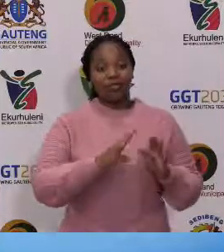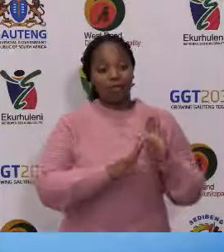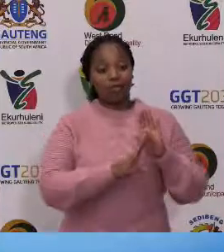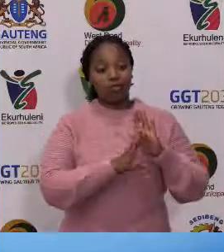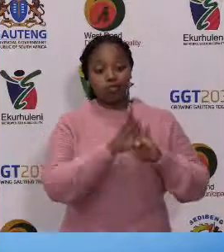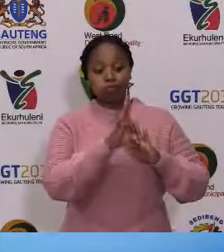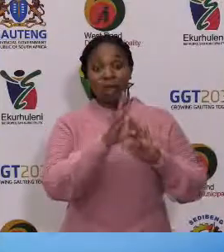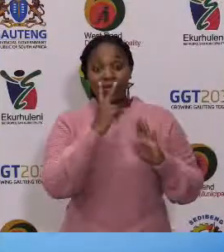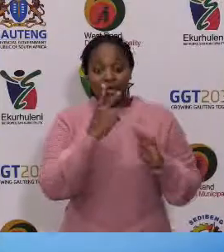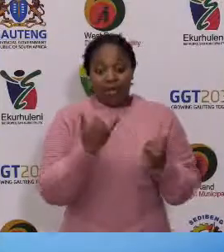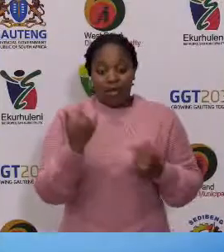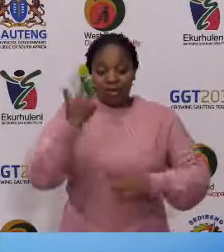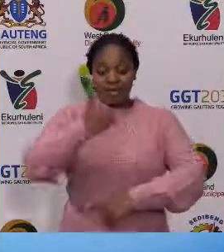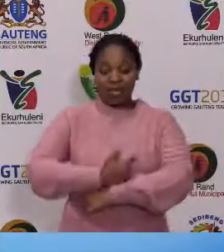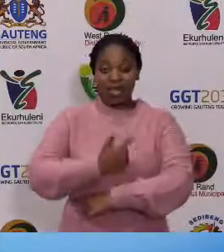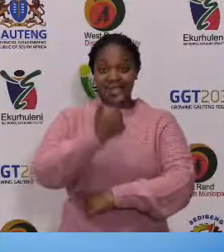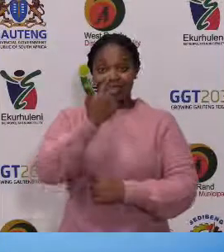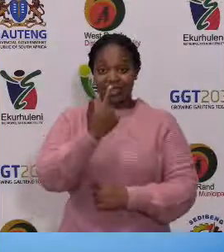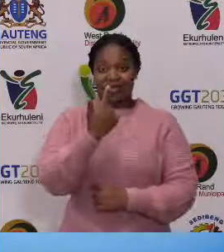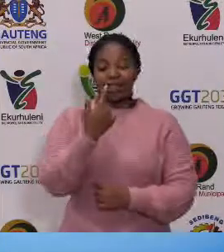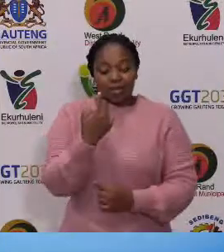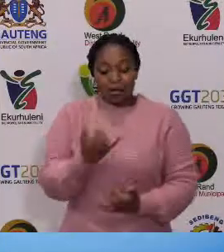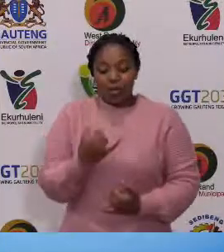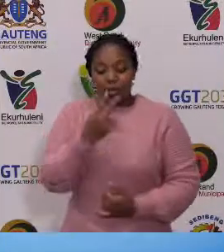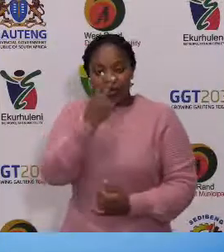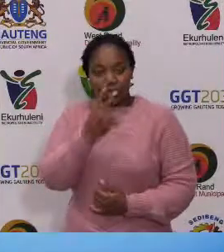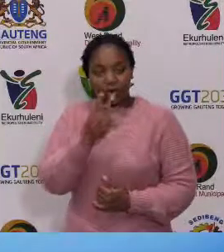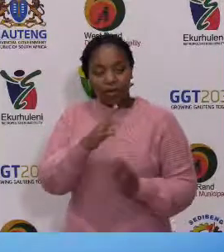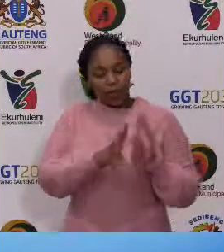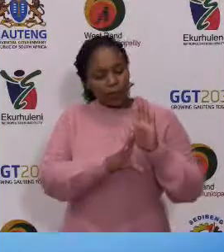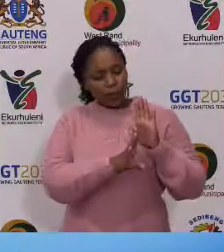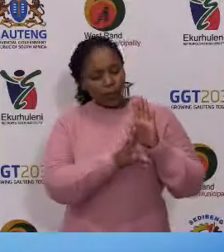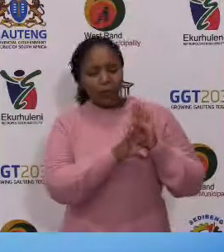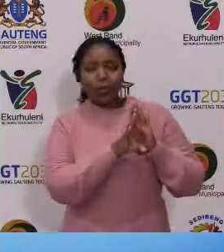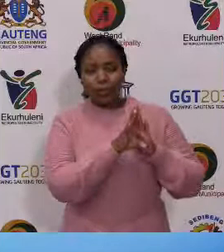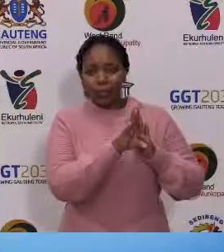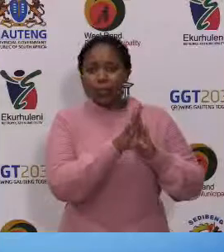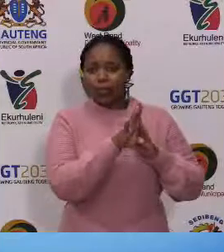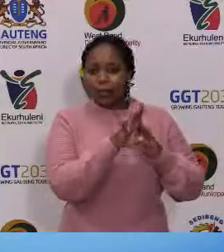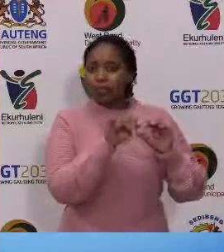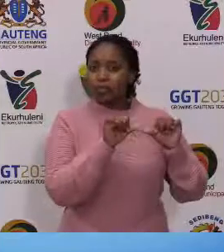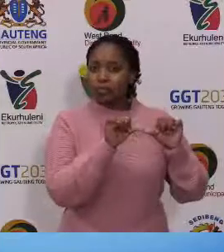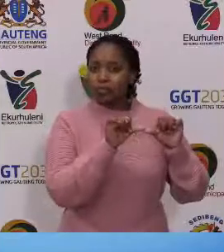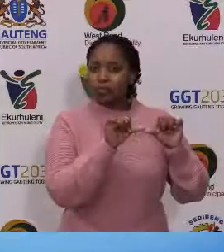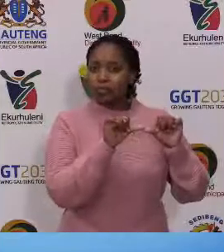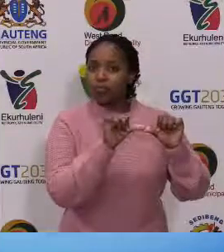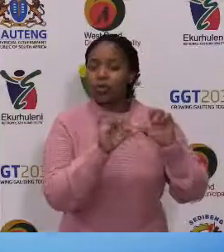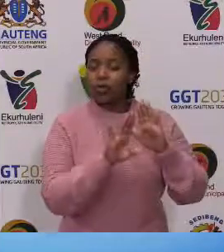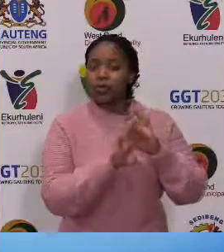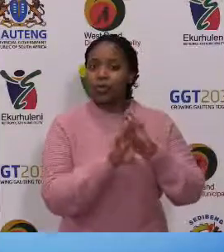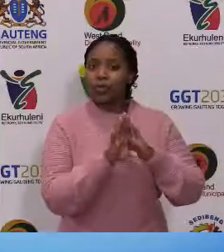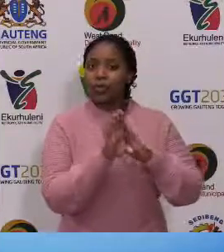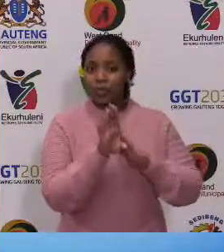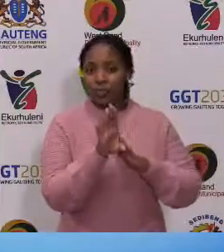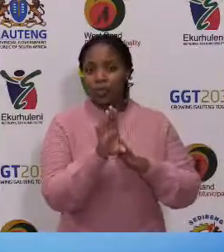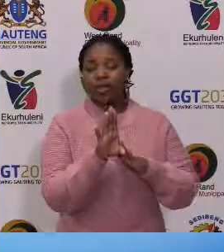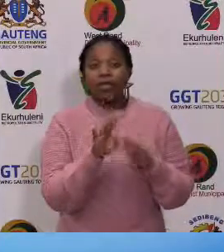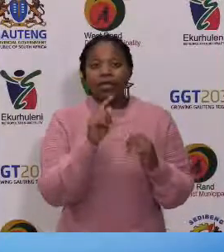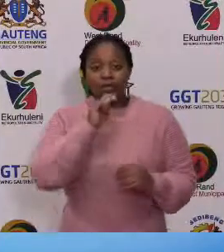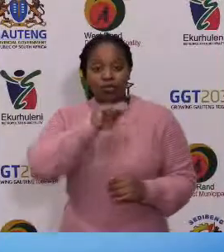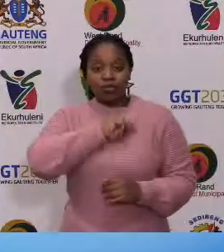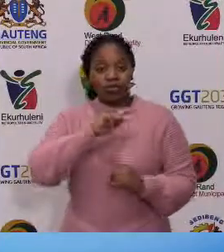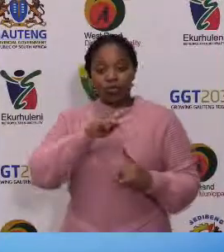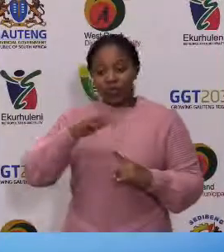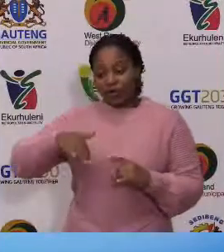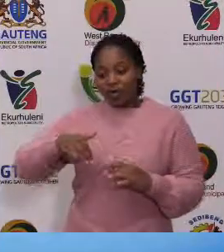we're now on day 7, where we've seen a sustained increase in the 7-day rolling average of daily new cases. So we have not reached the